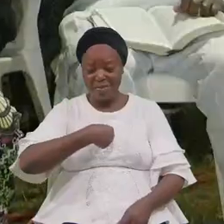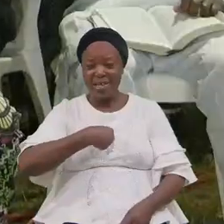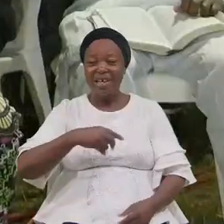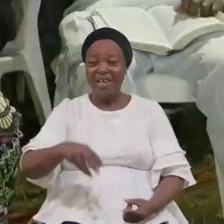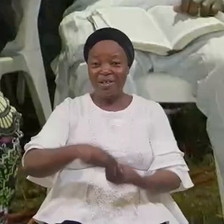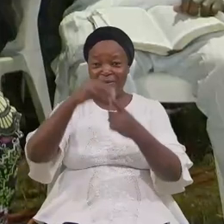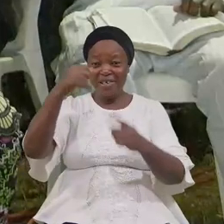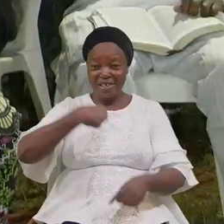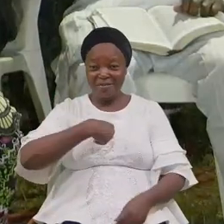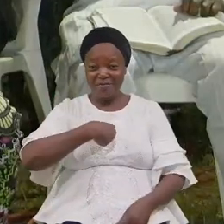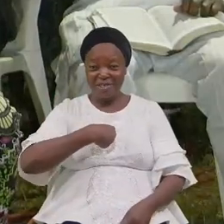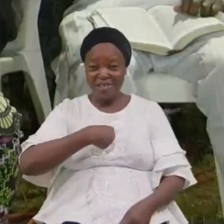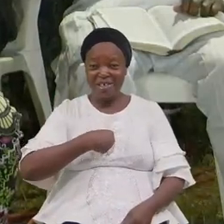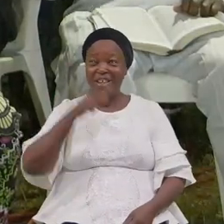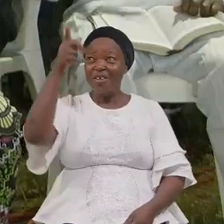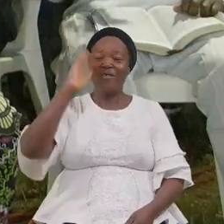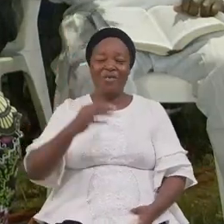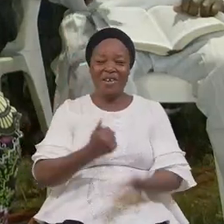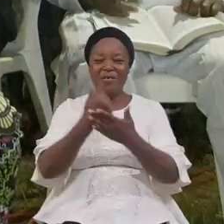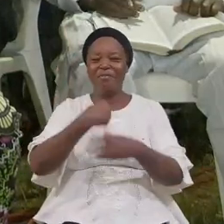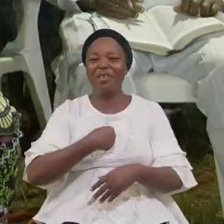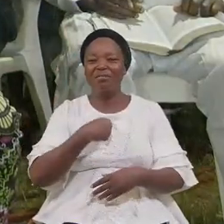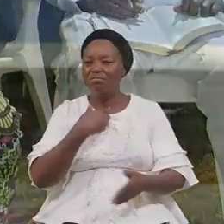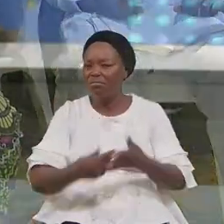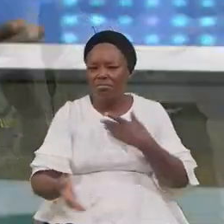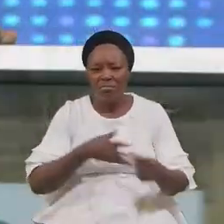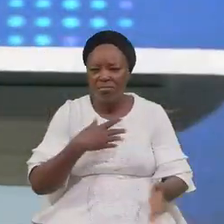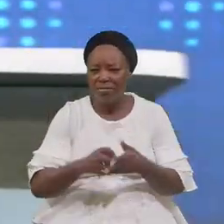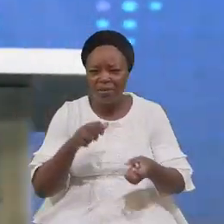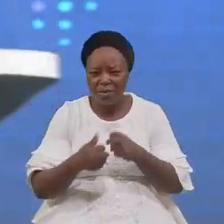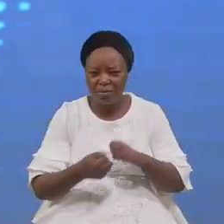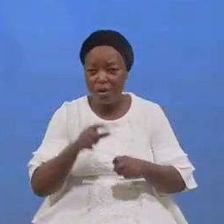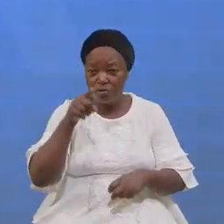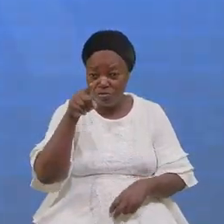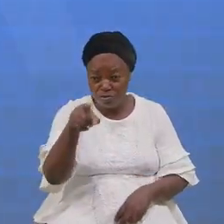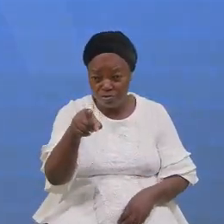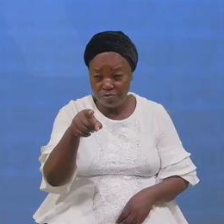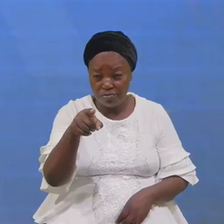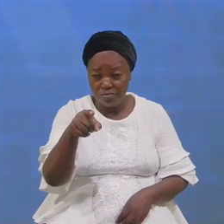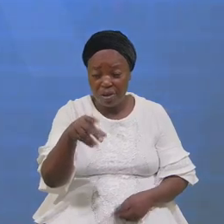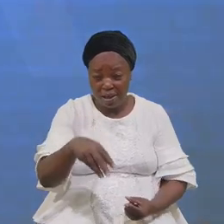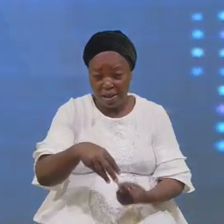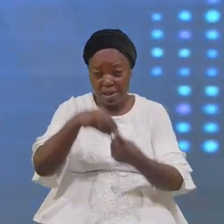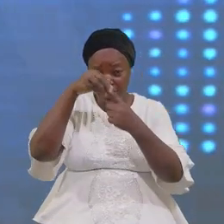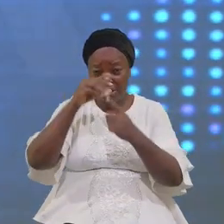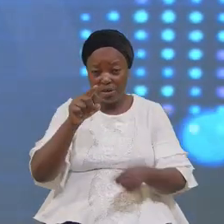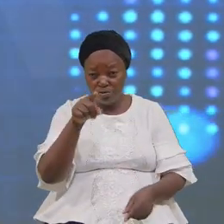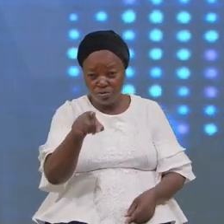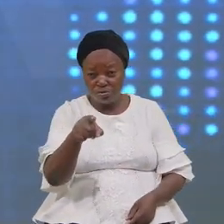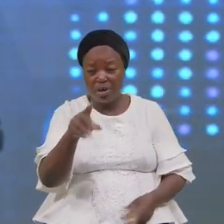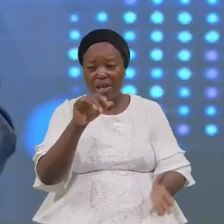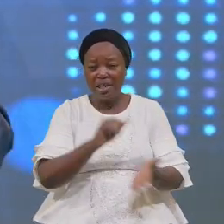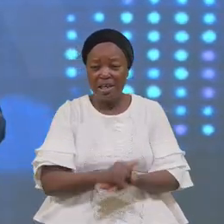particular. Whatever the problem, you in particular, that hell, healing